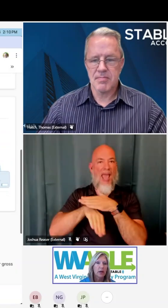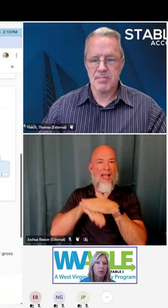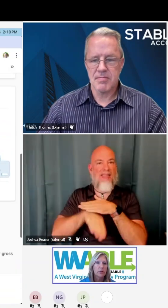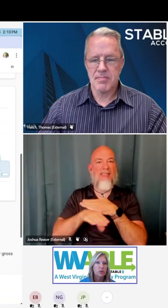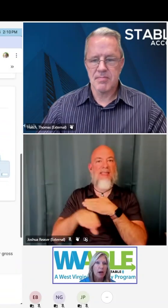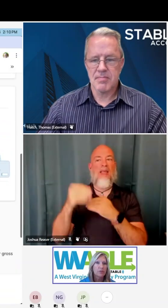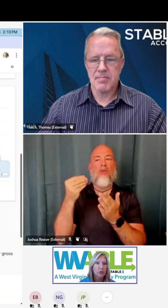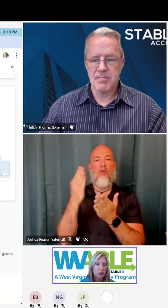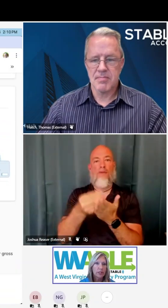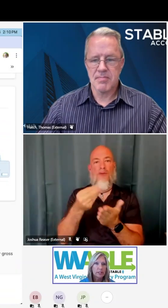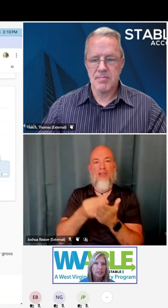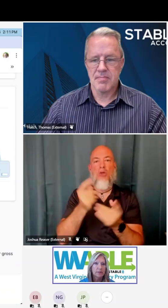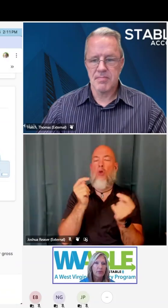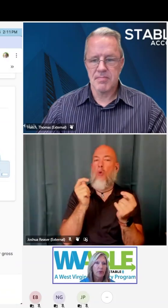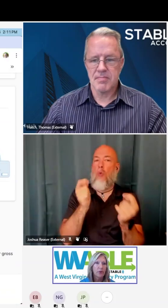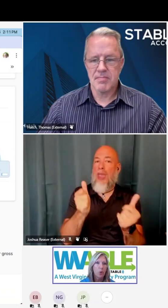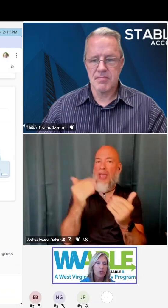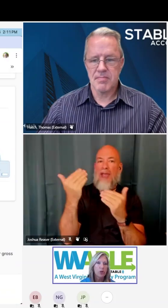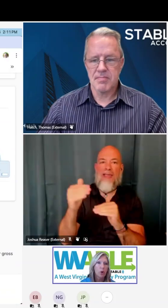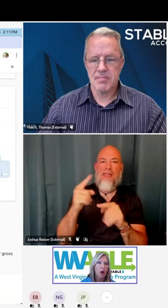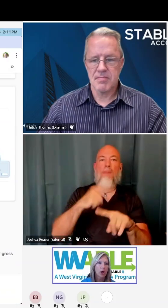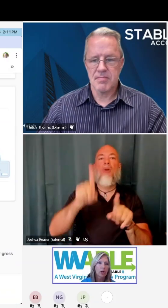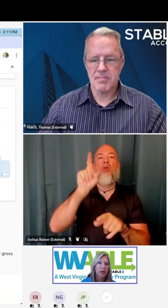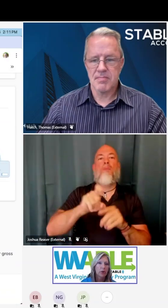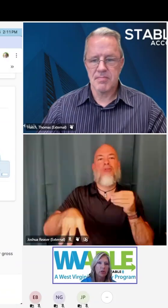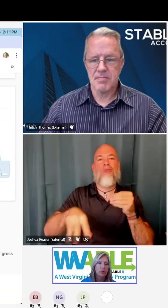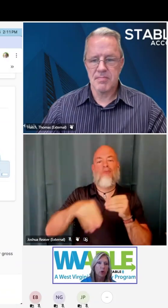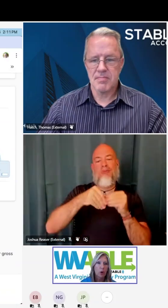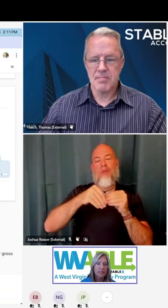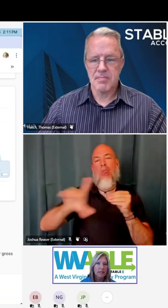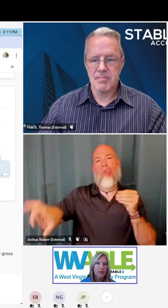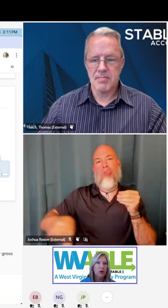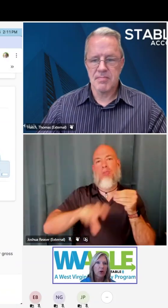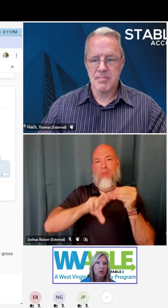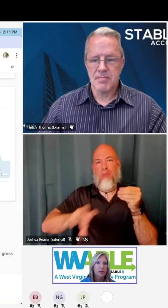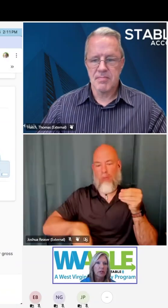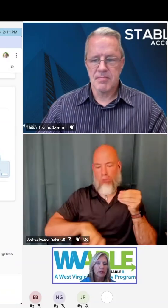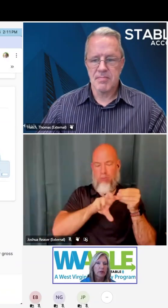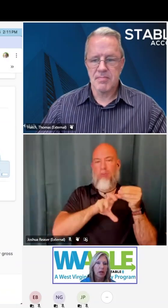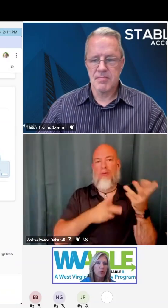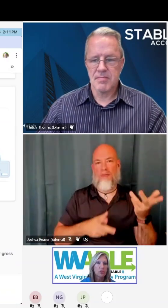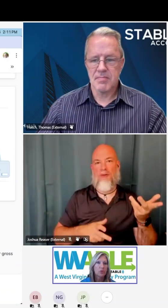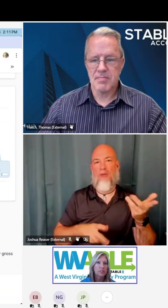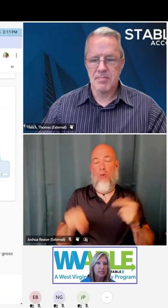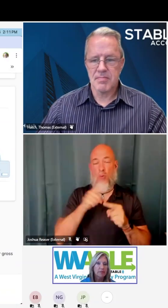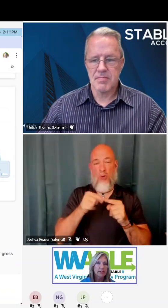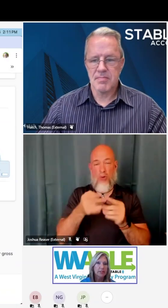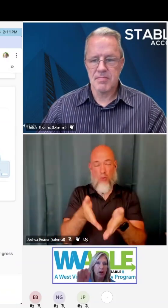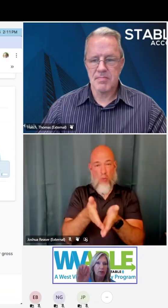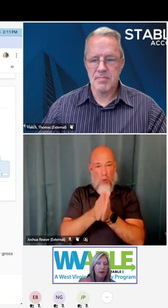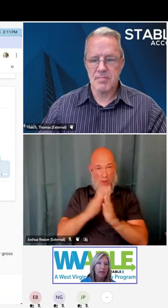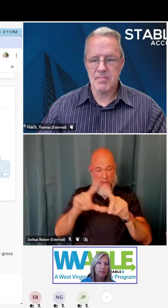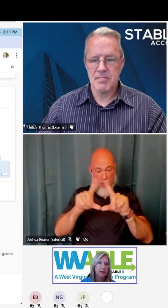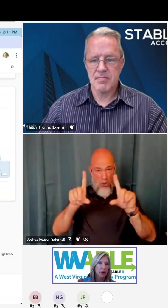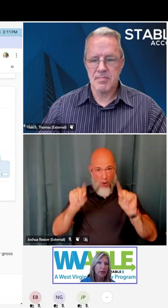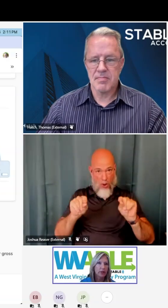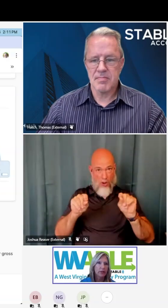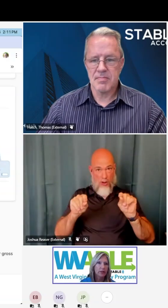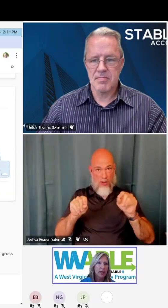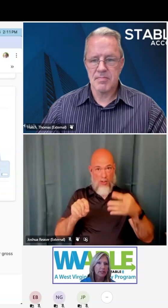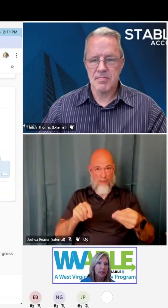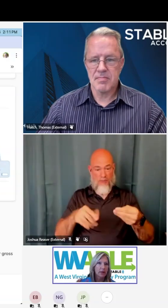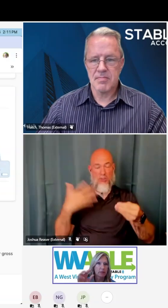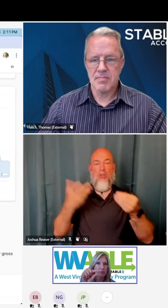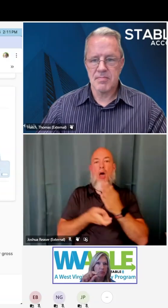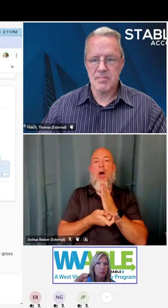easy, but you do have to load it. And so when you request that card, and once you receive it, it's automatically